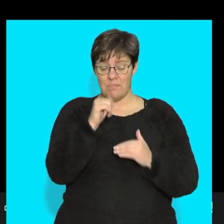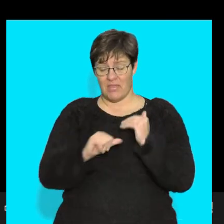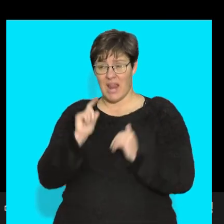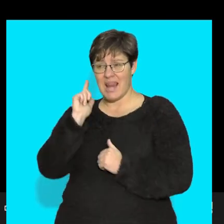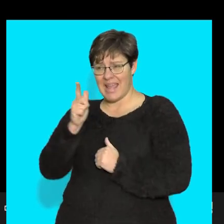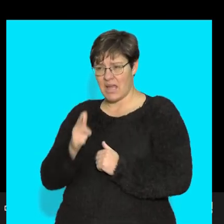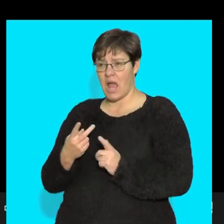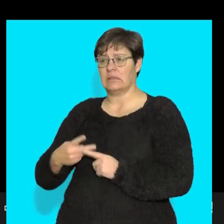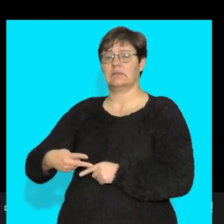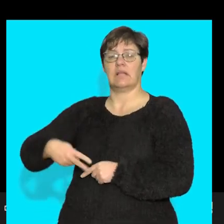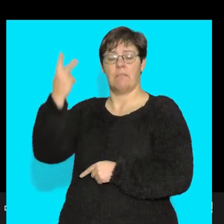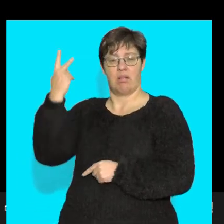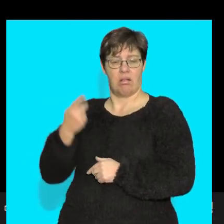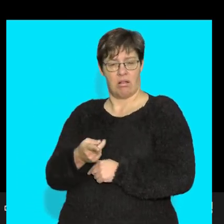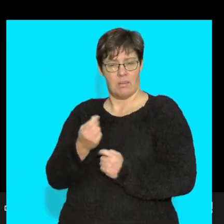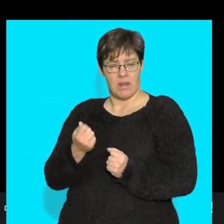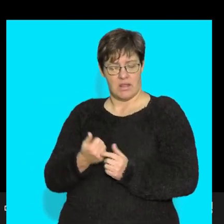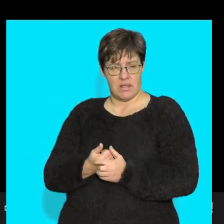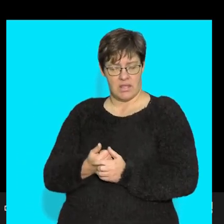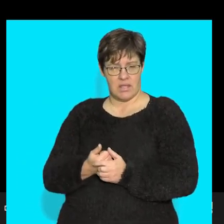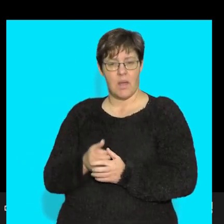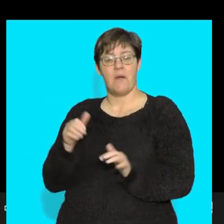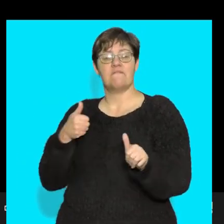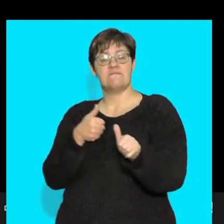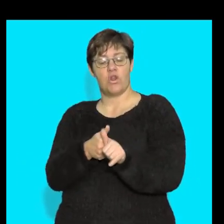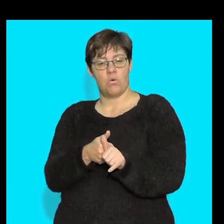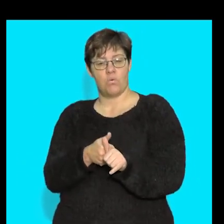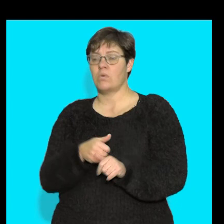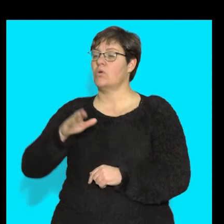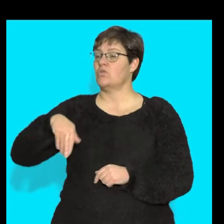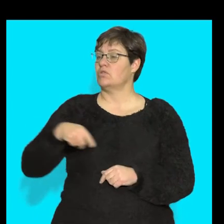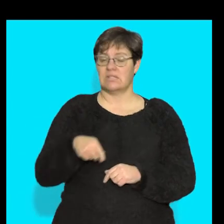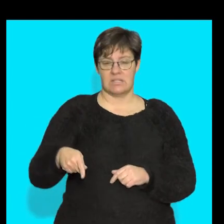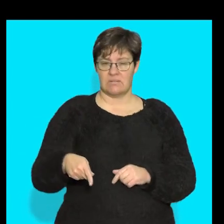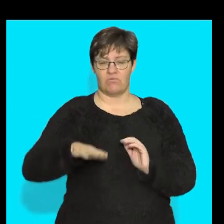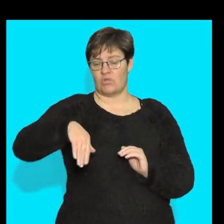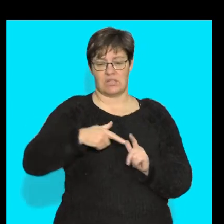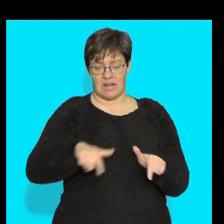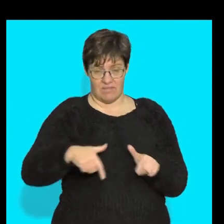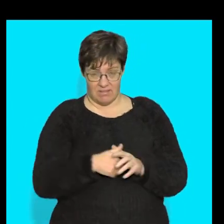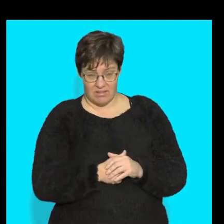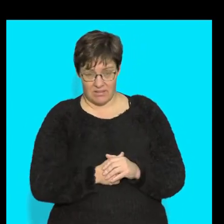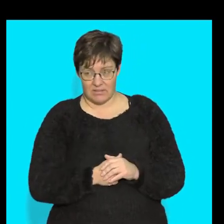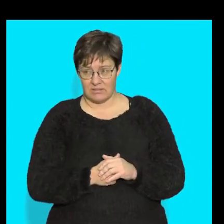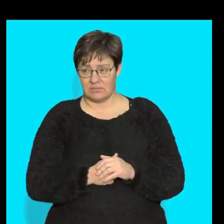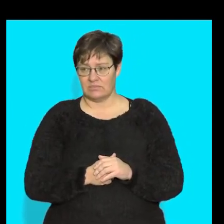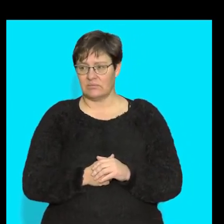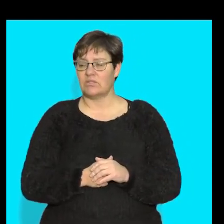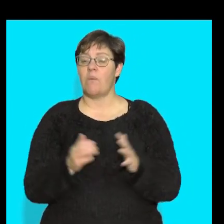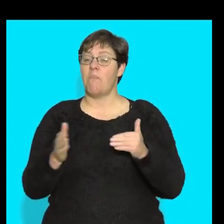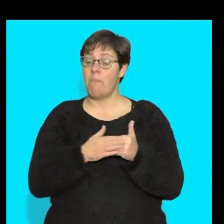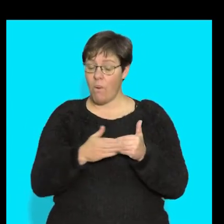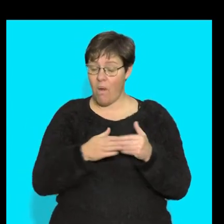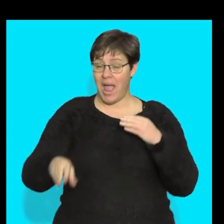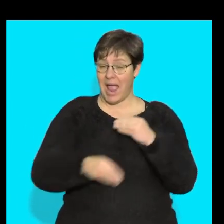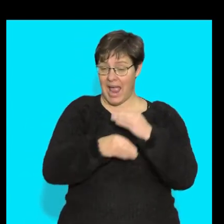doubled up, and the people that are following him are not yet even at that level. Hence, they always say the more people you recruit,